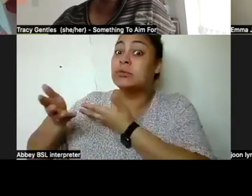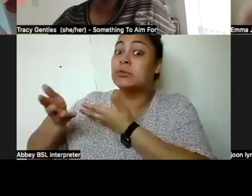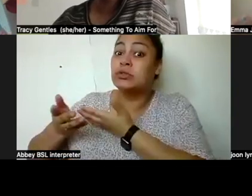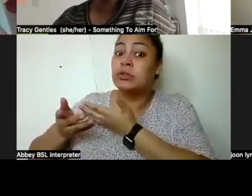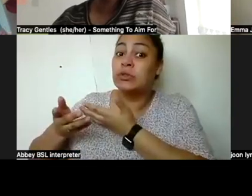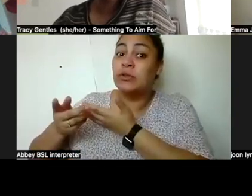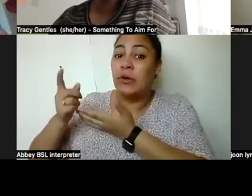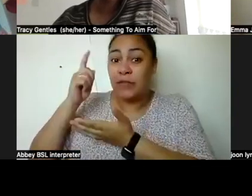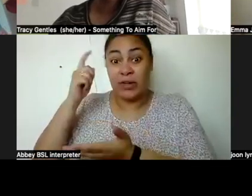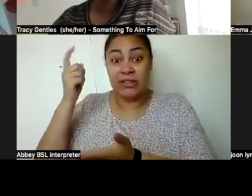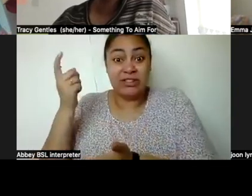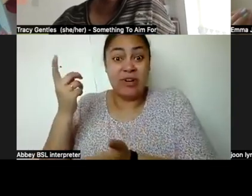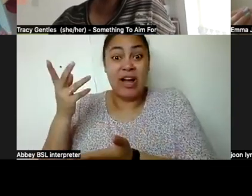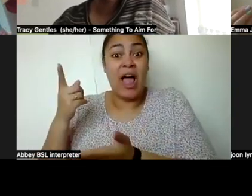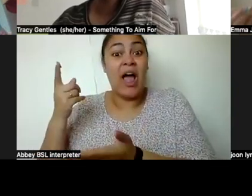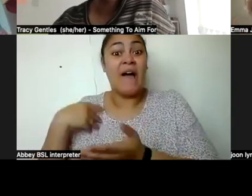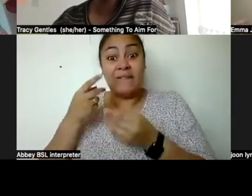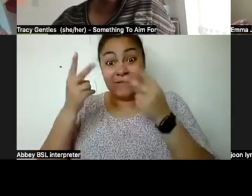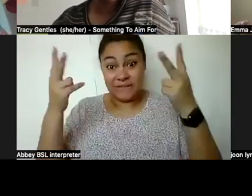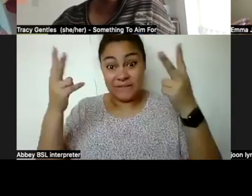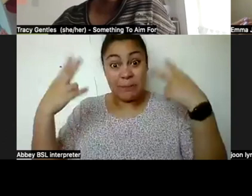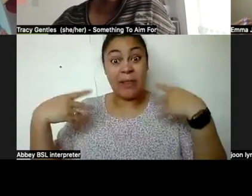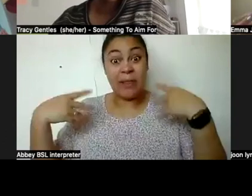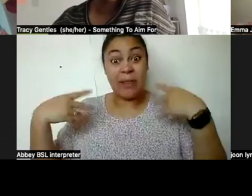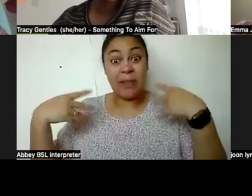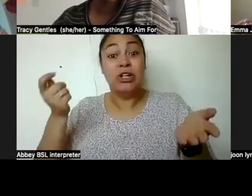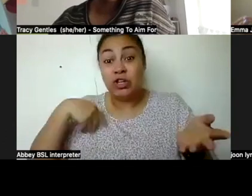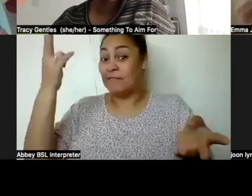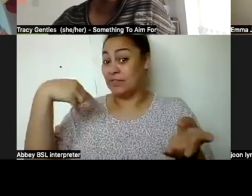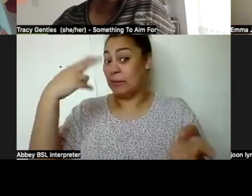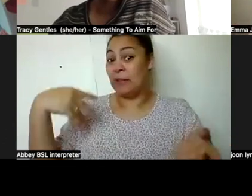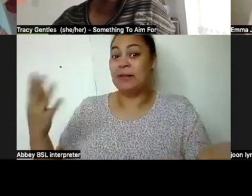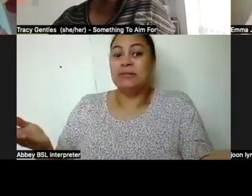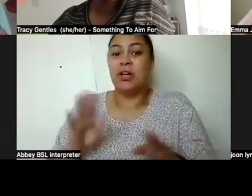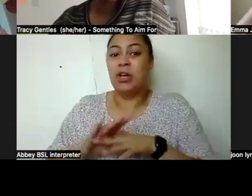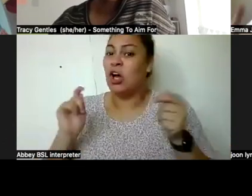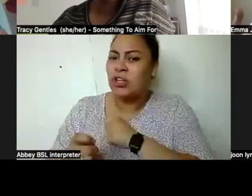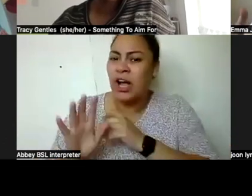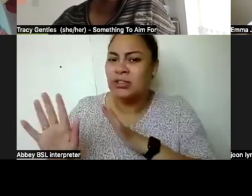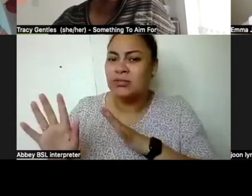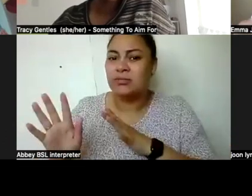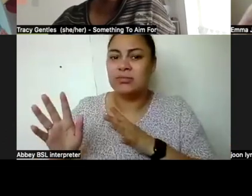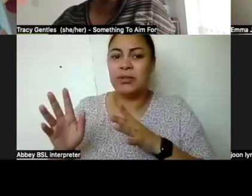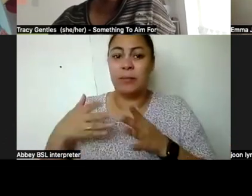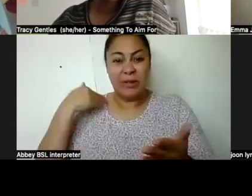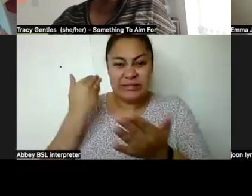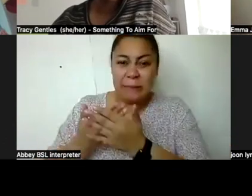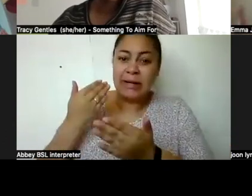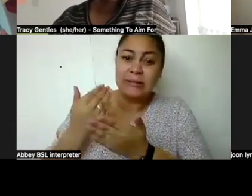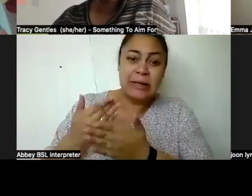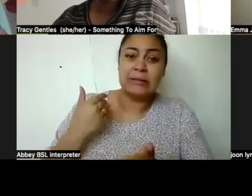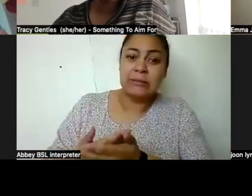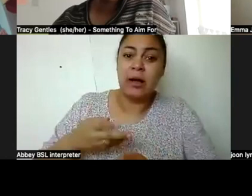consideration and visibility. Just visibility, not even change, whilst what is demanded of us repeatedly